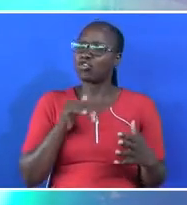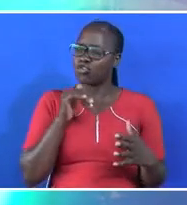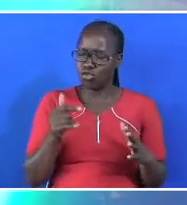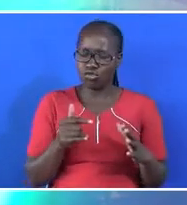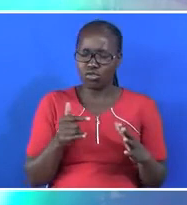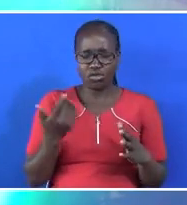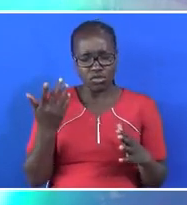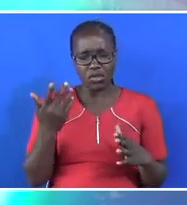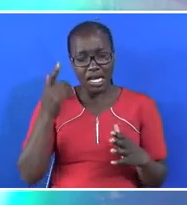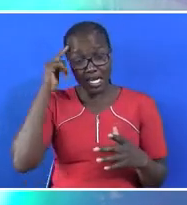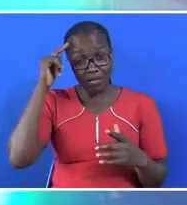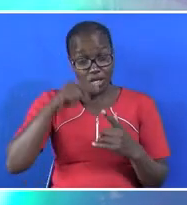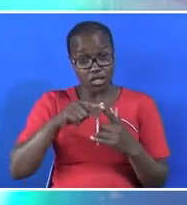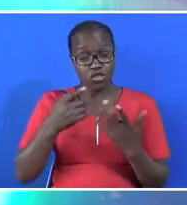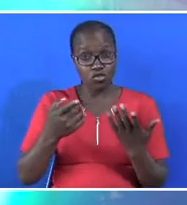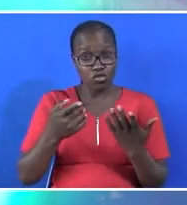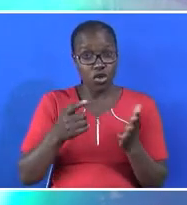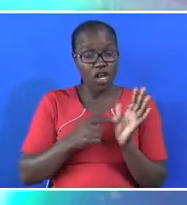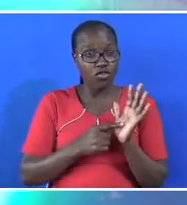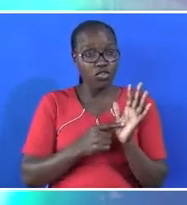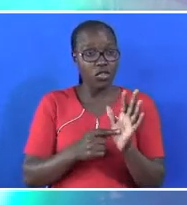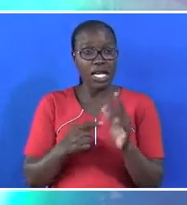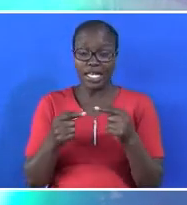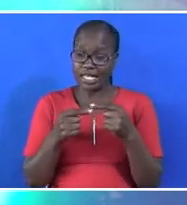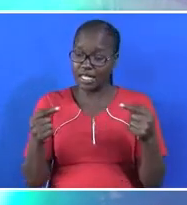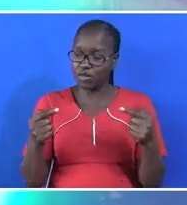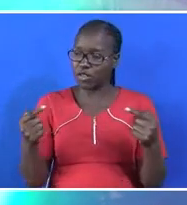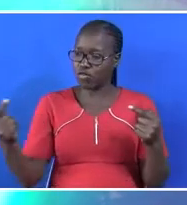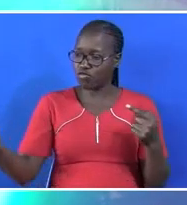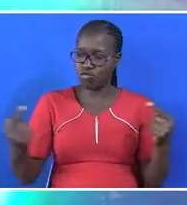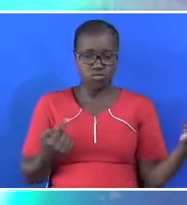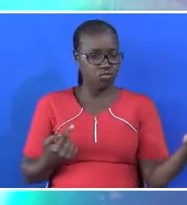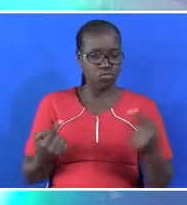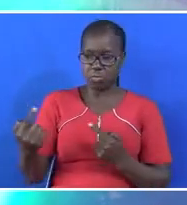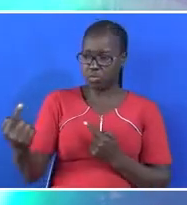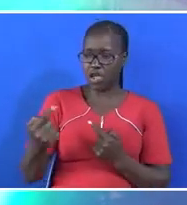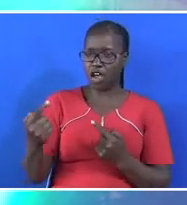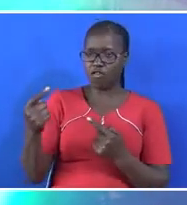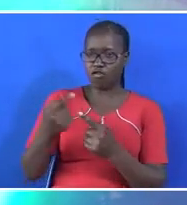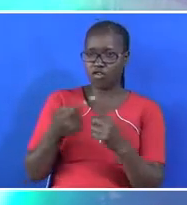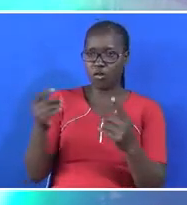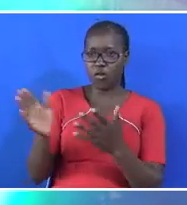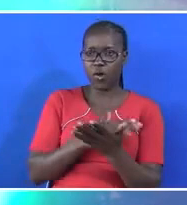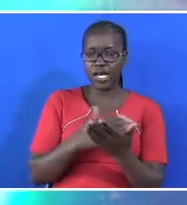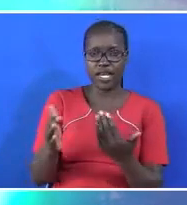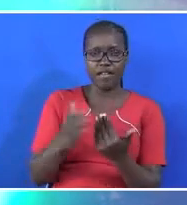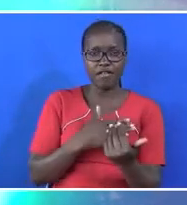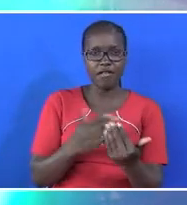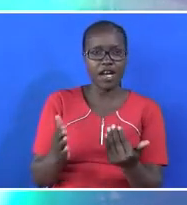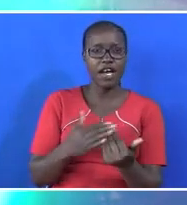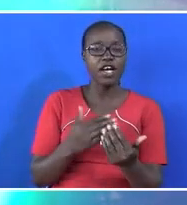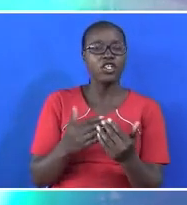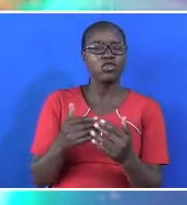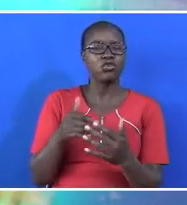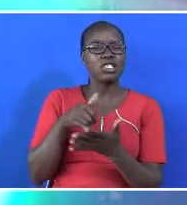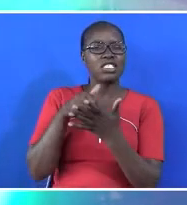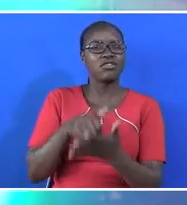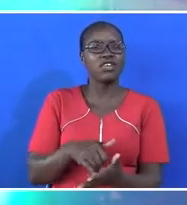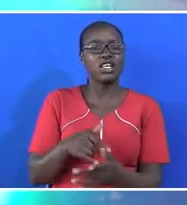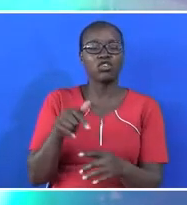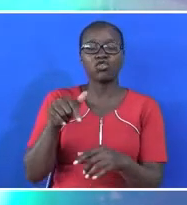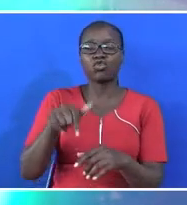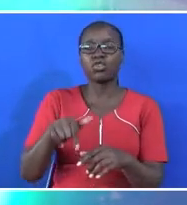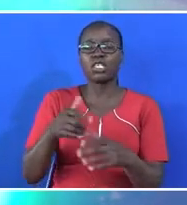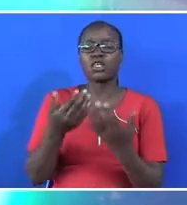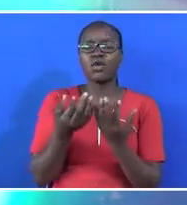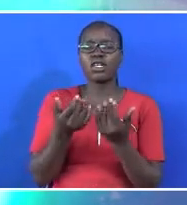them. And the enemies have come from wherever to mess them up. And today they want liberation.